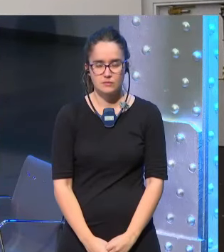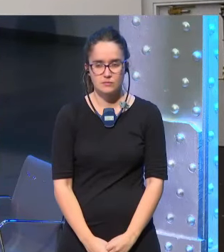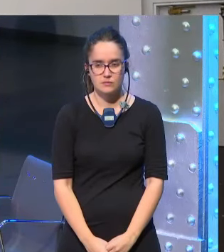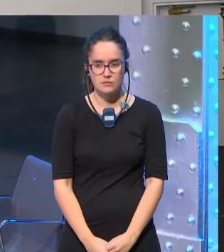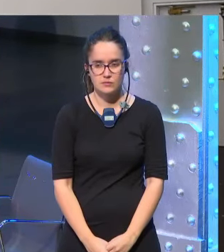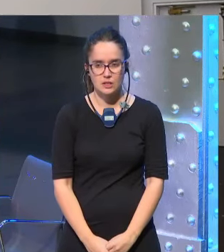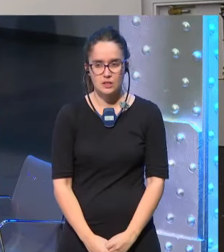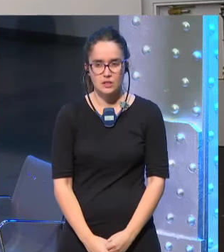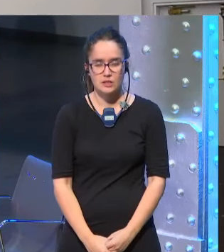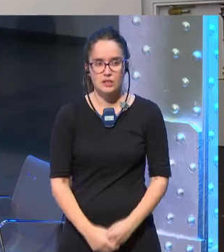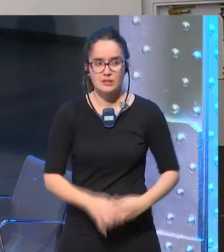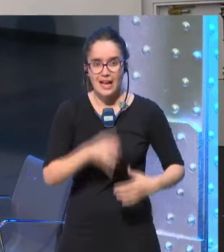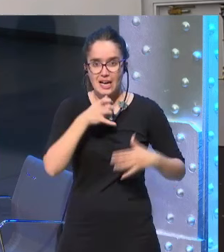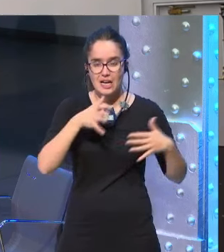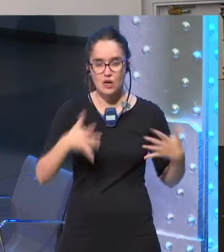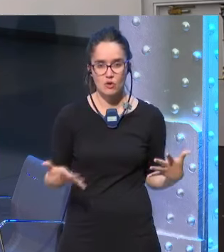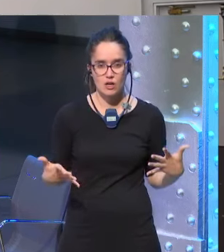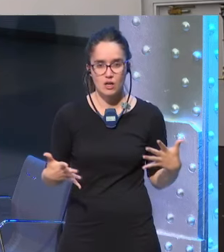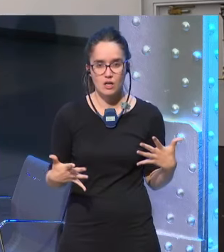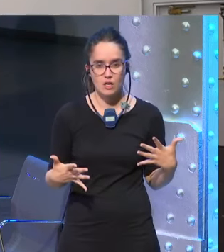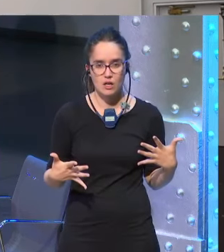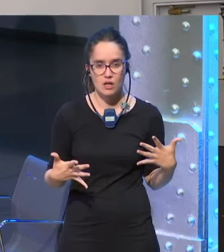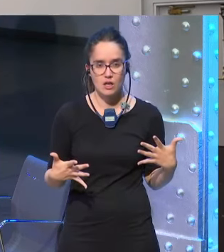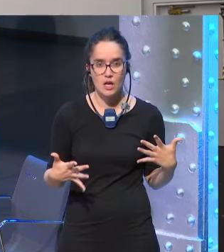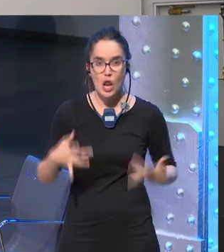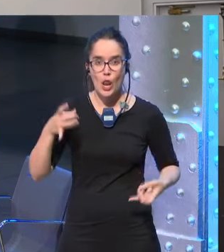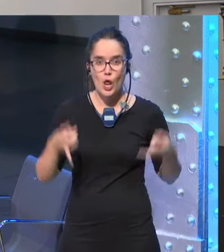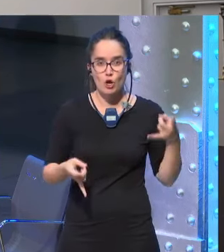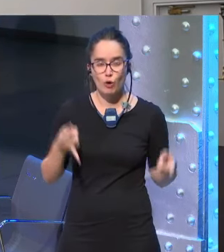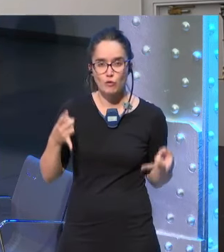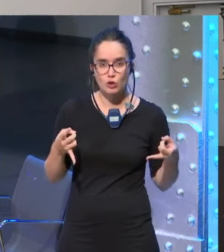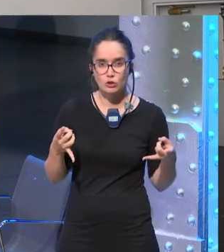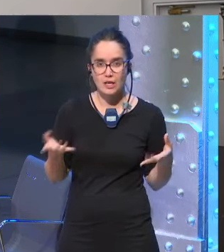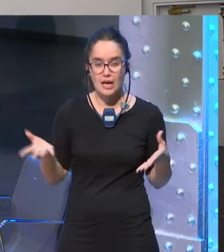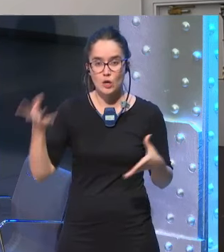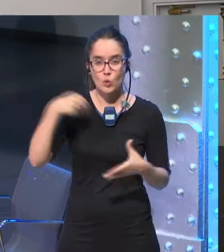So now the robot embedded some information in this volume while building it up.